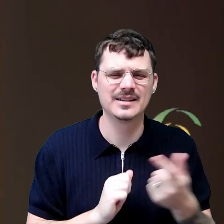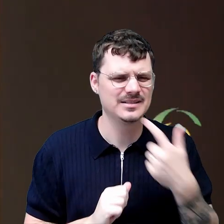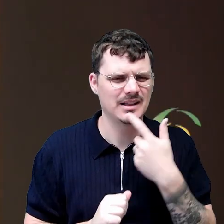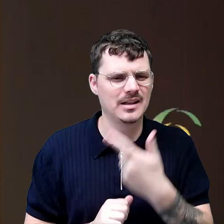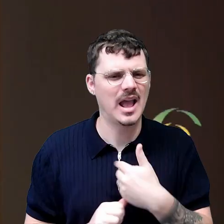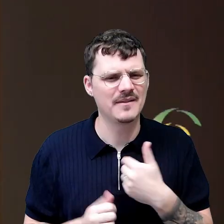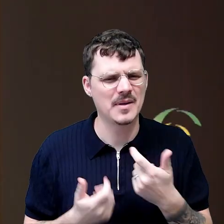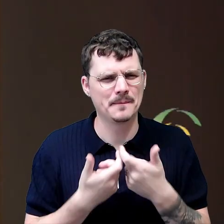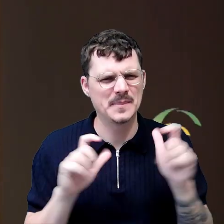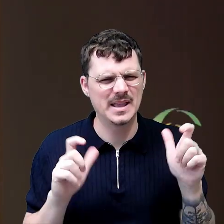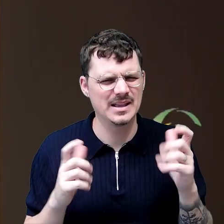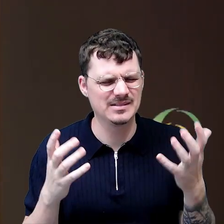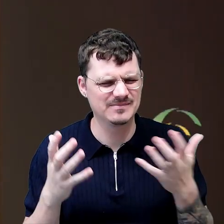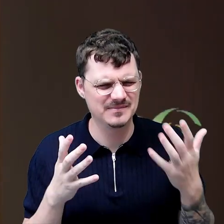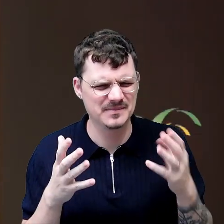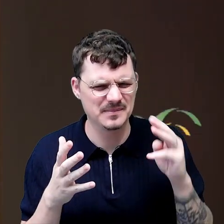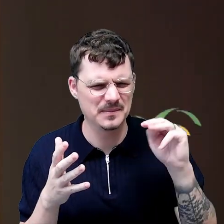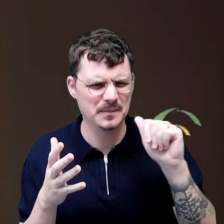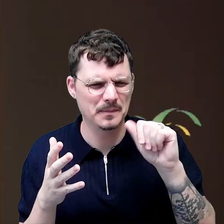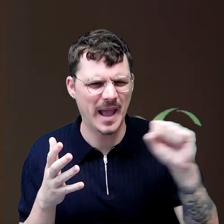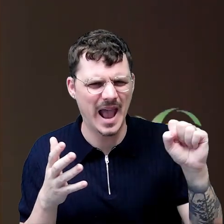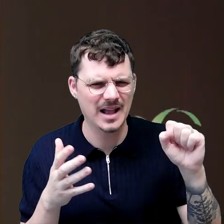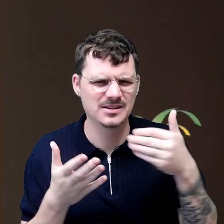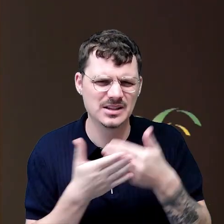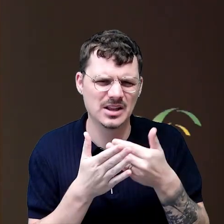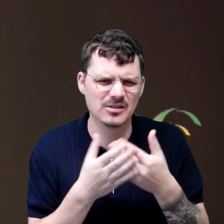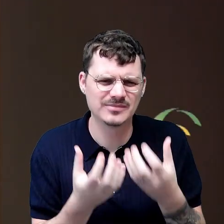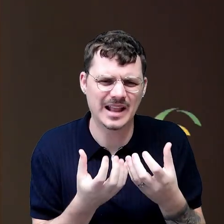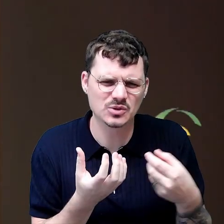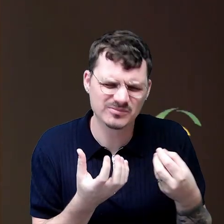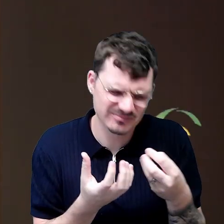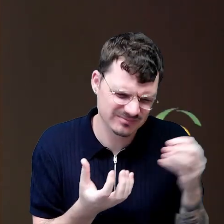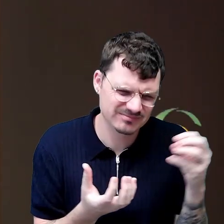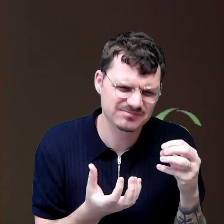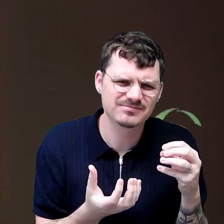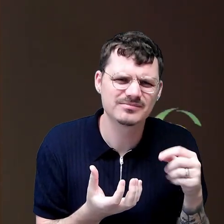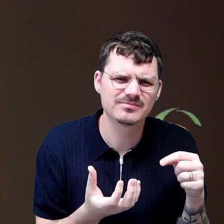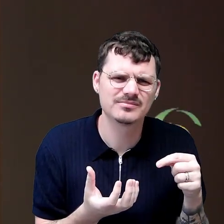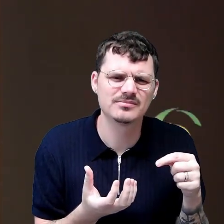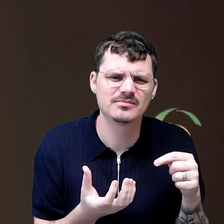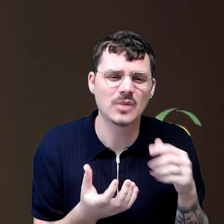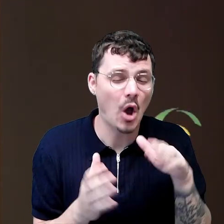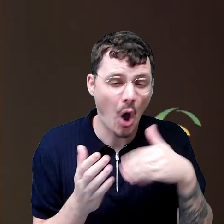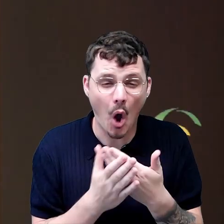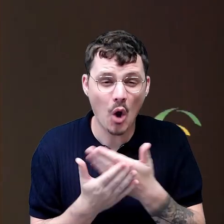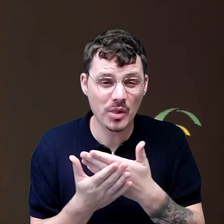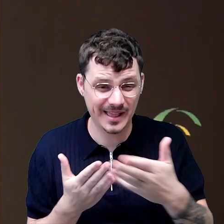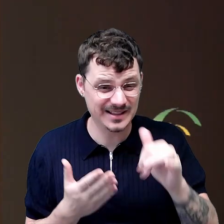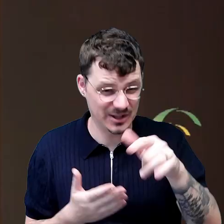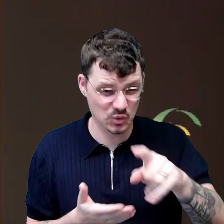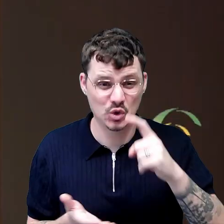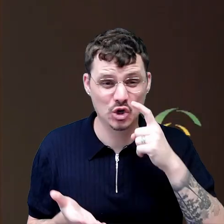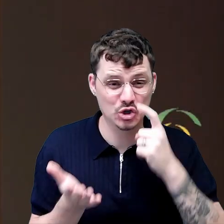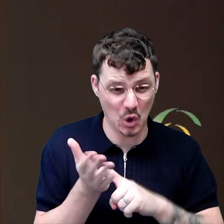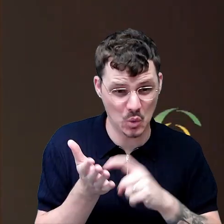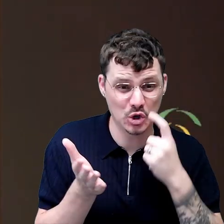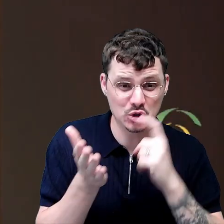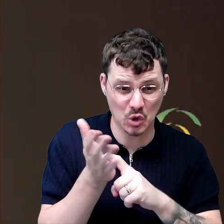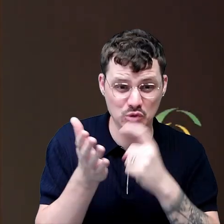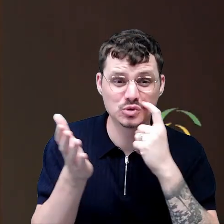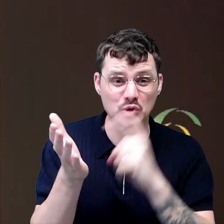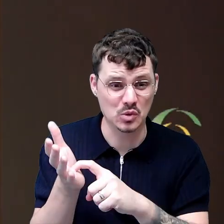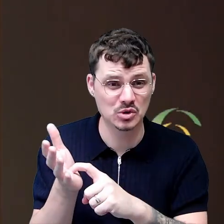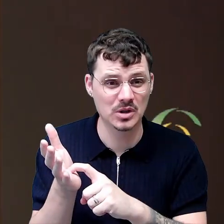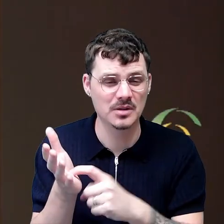big blobby mass next to his testicles. Oh my goodness. All these things you notice that